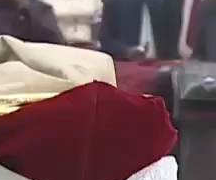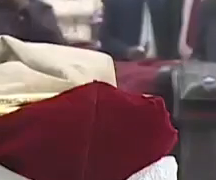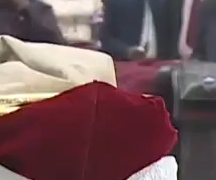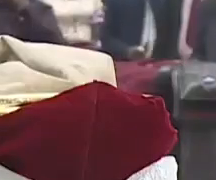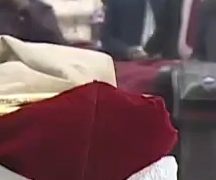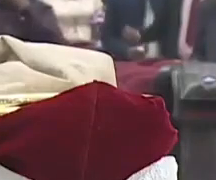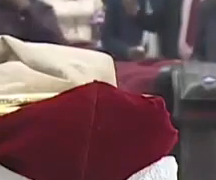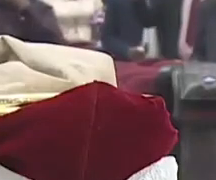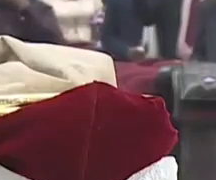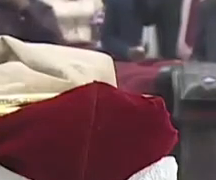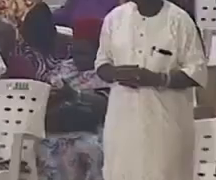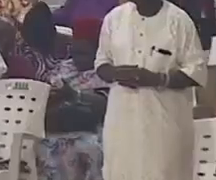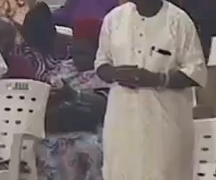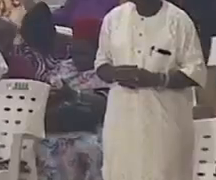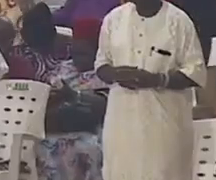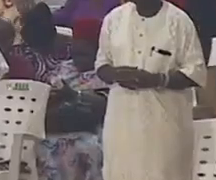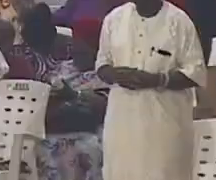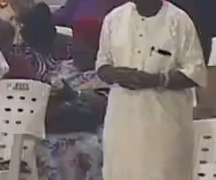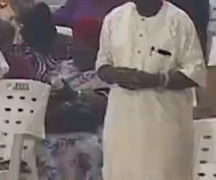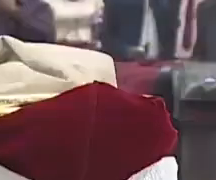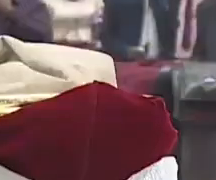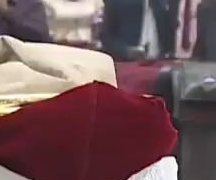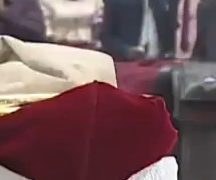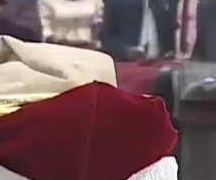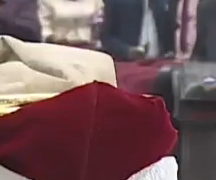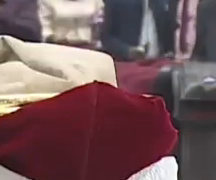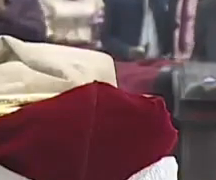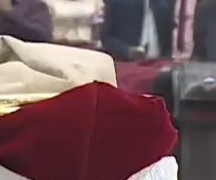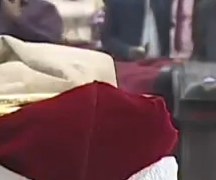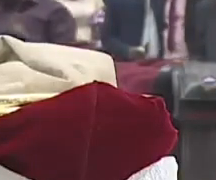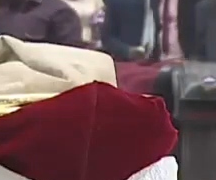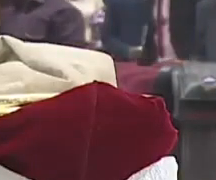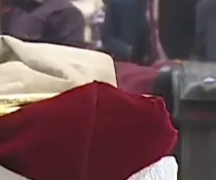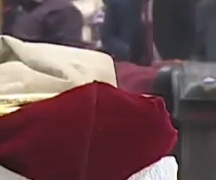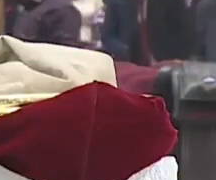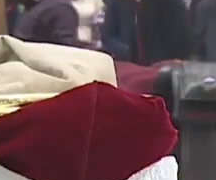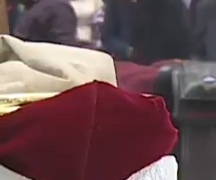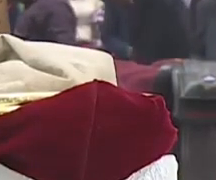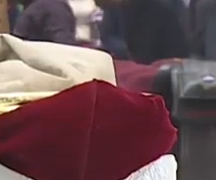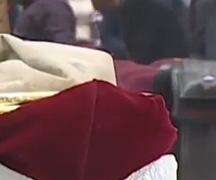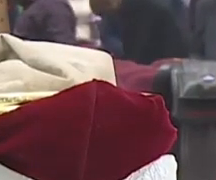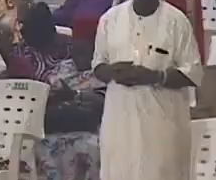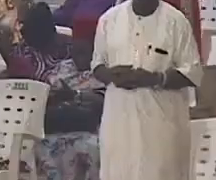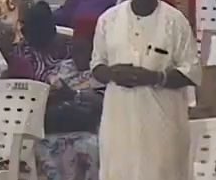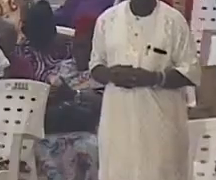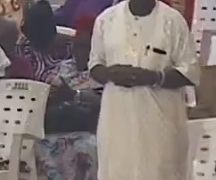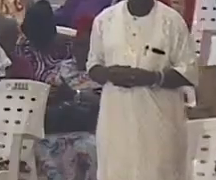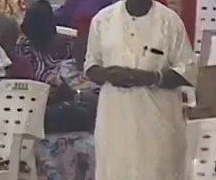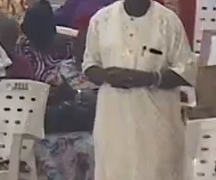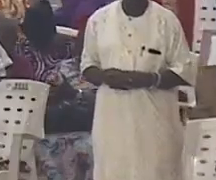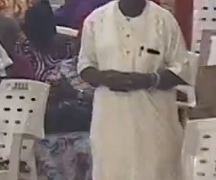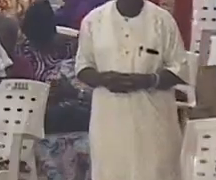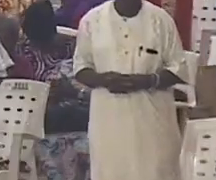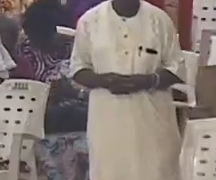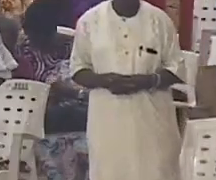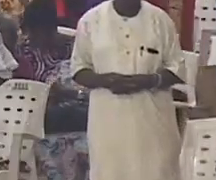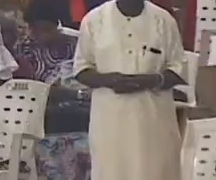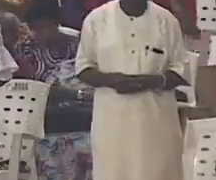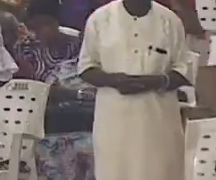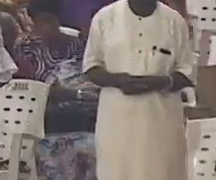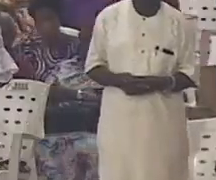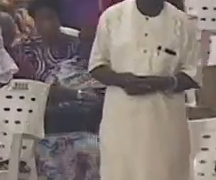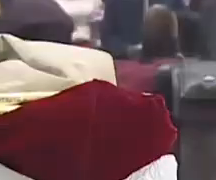So shall it be. In Jesus' mighty name we have prayed.